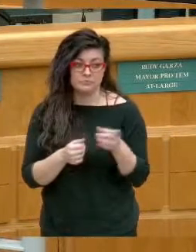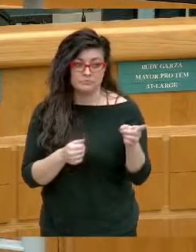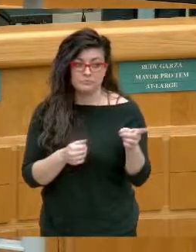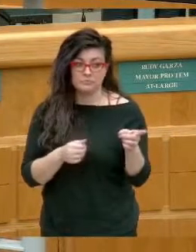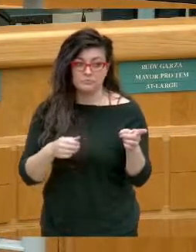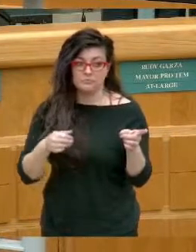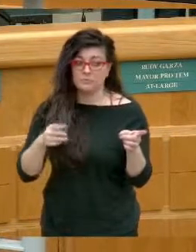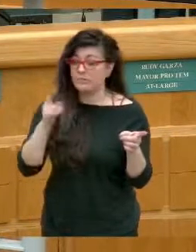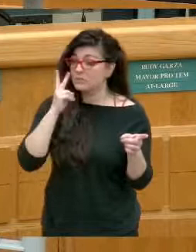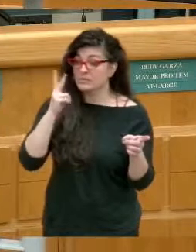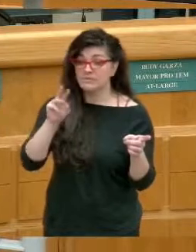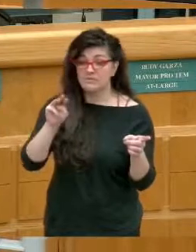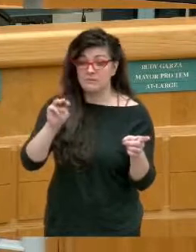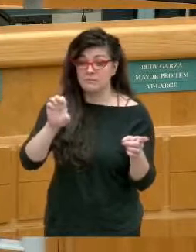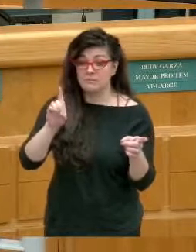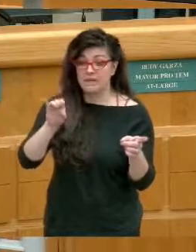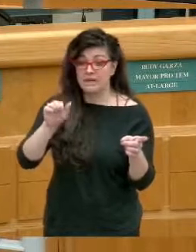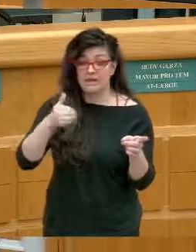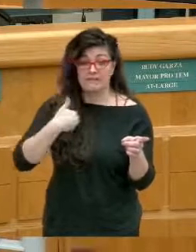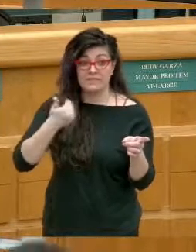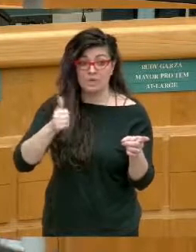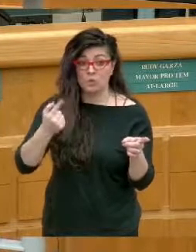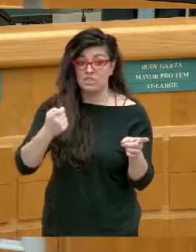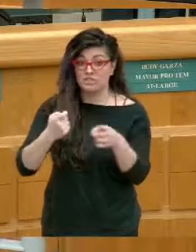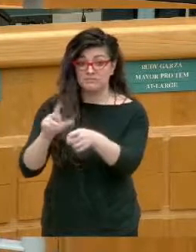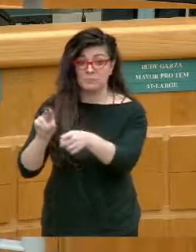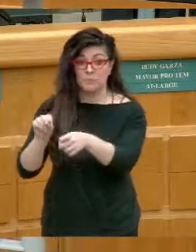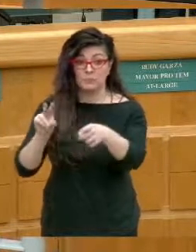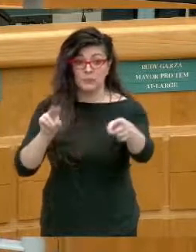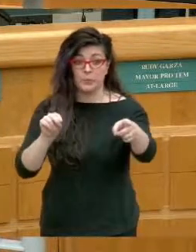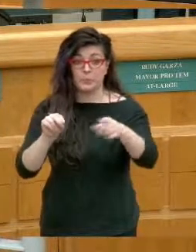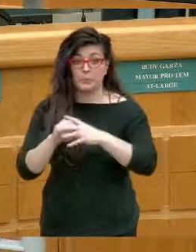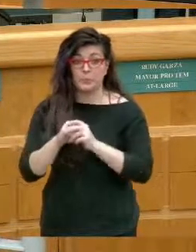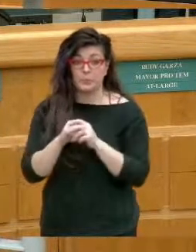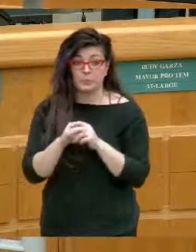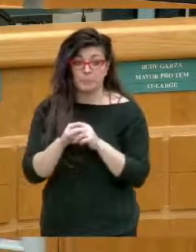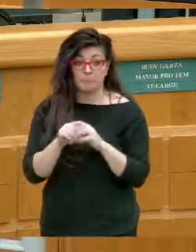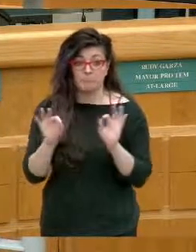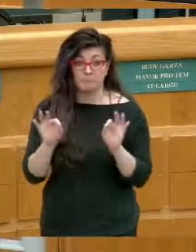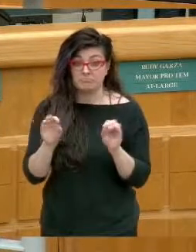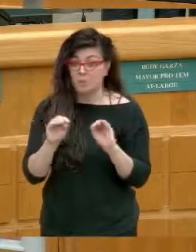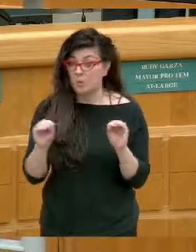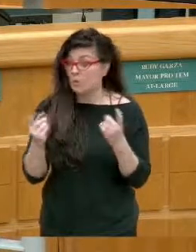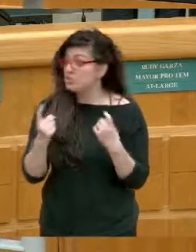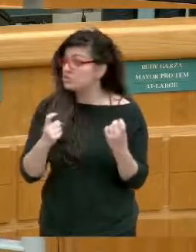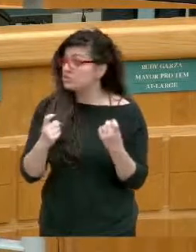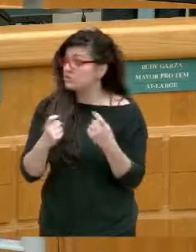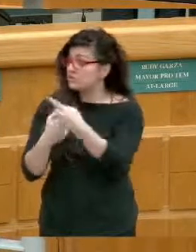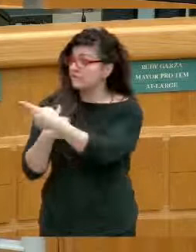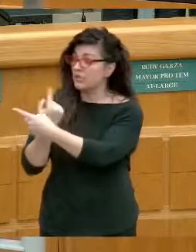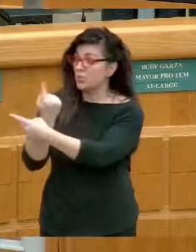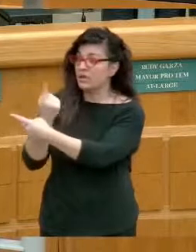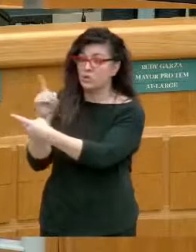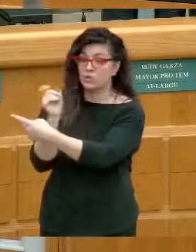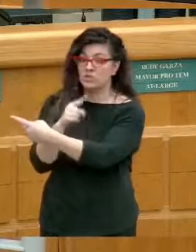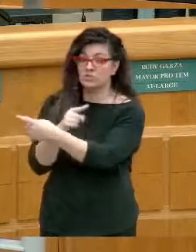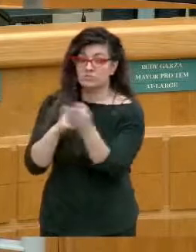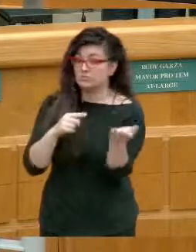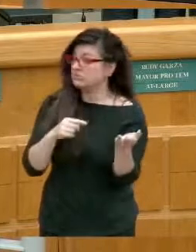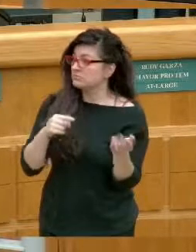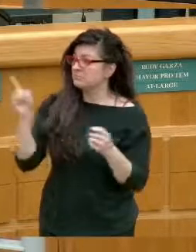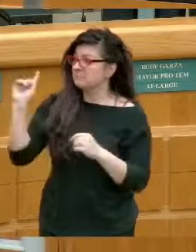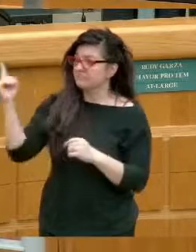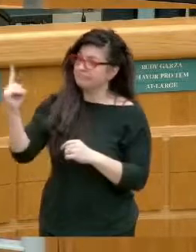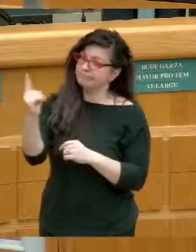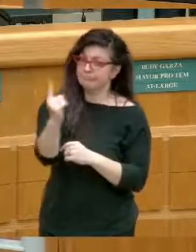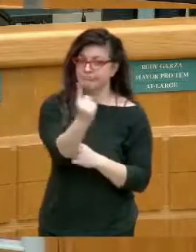We'll see if the media has any questions for Dr. Bird. You guys have any questions? Okay, Seth, go ahead.